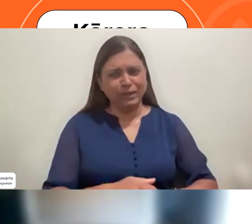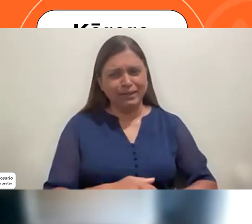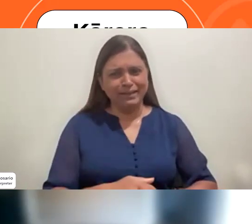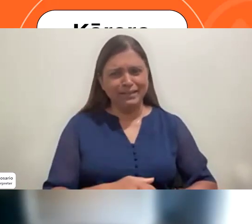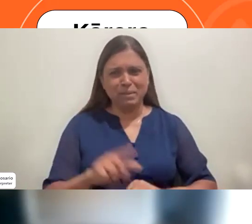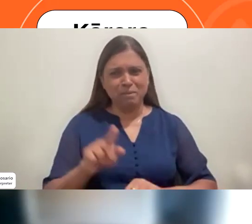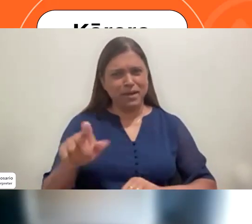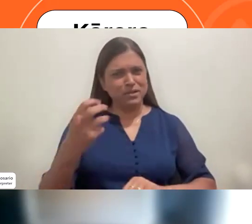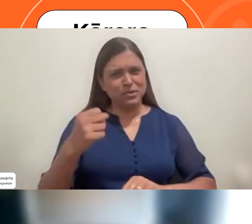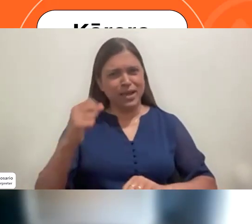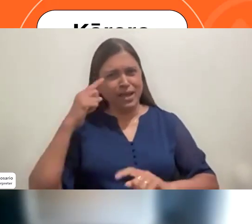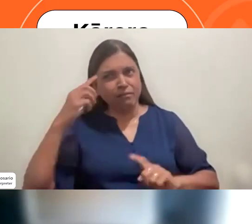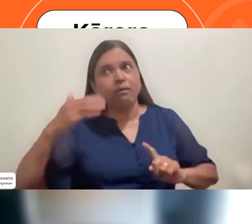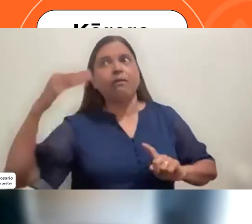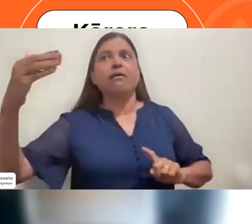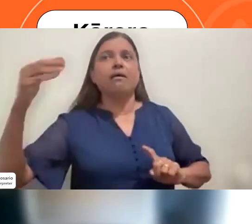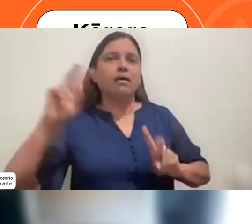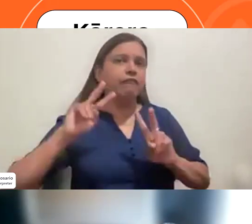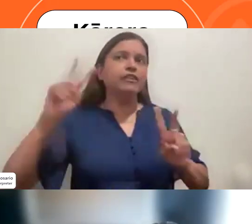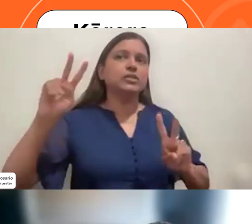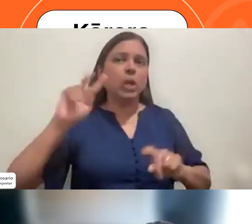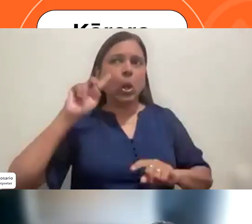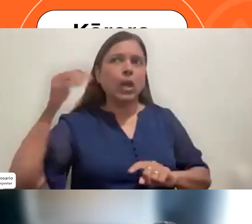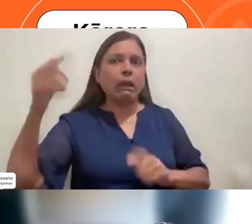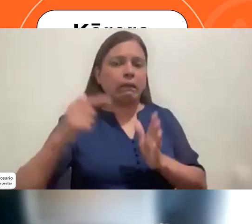to look ahead and where AI is going and everything,